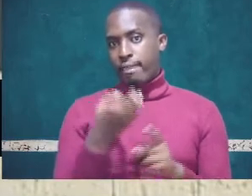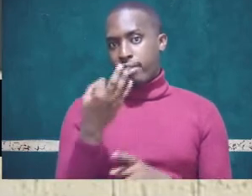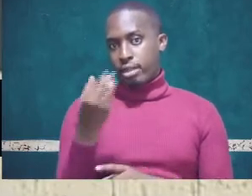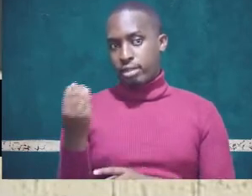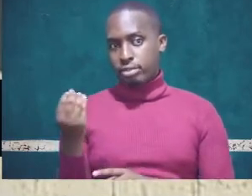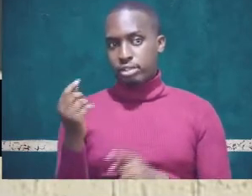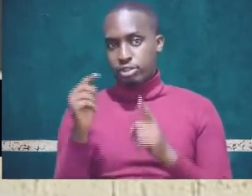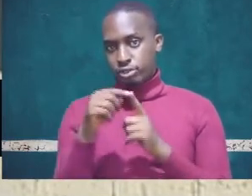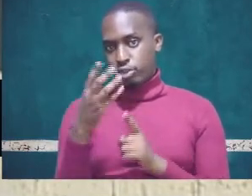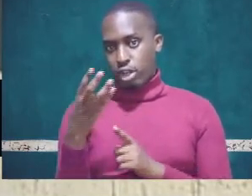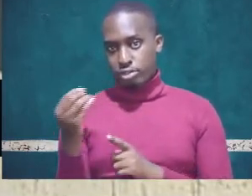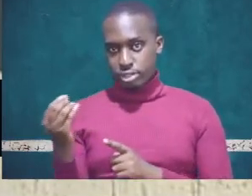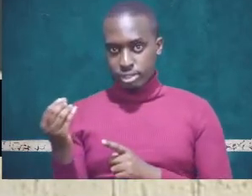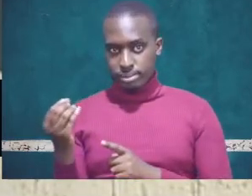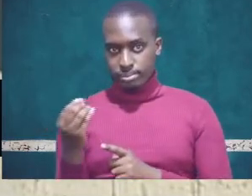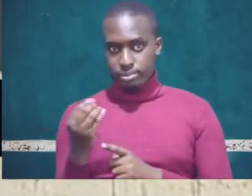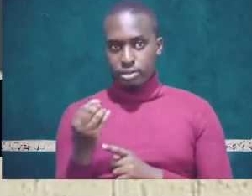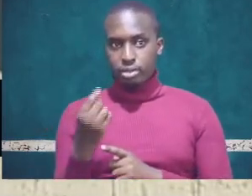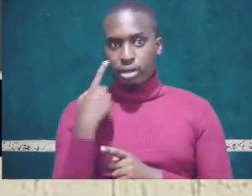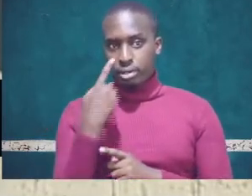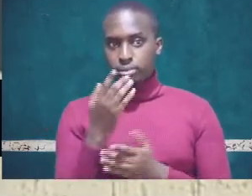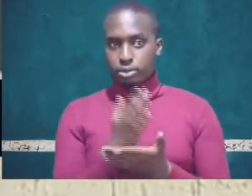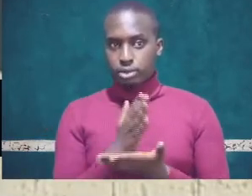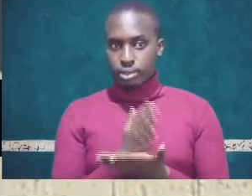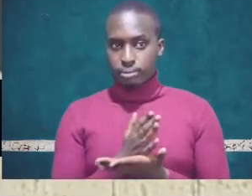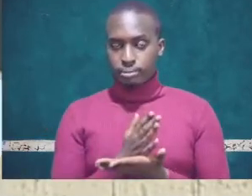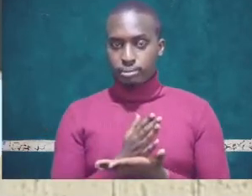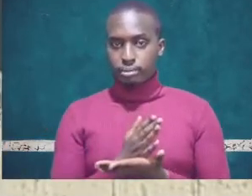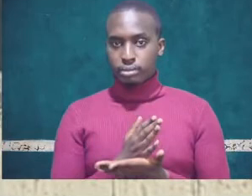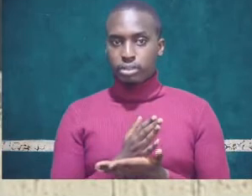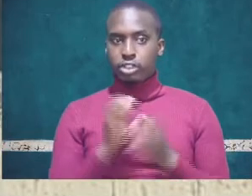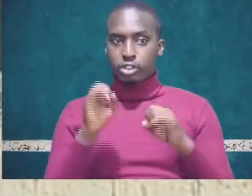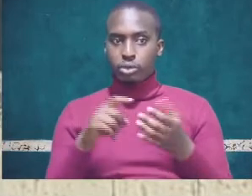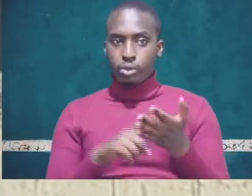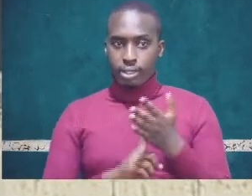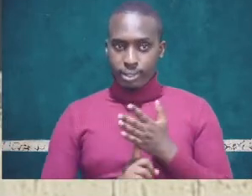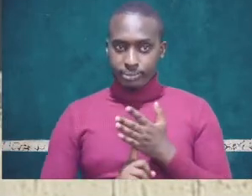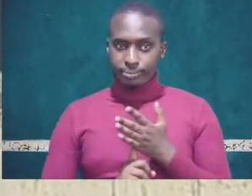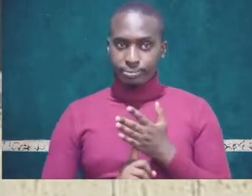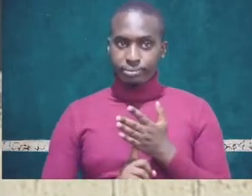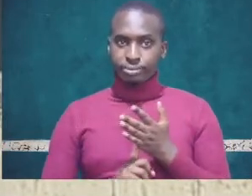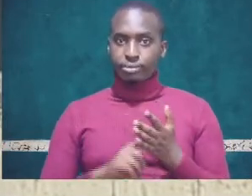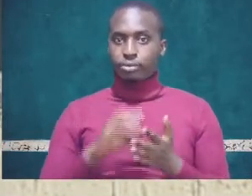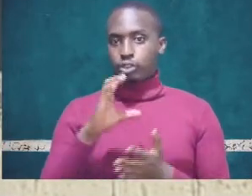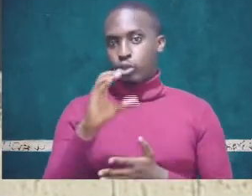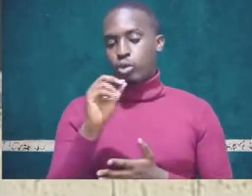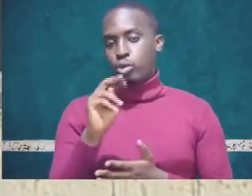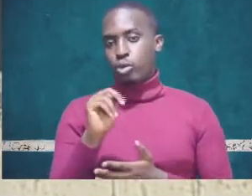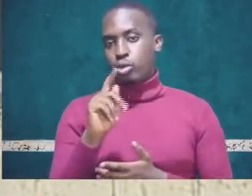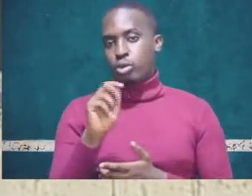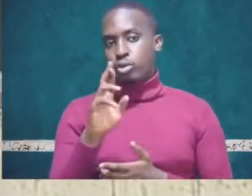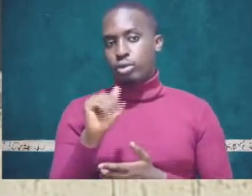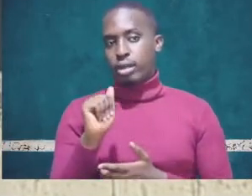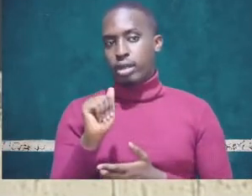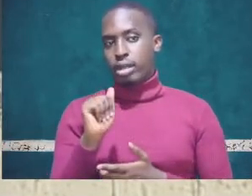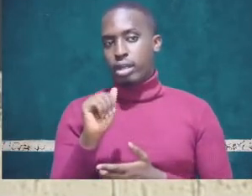to 400. So this one will indicate a contraction in demand curve. So this